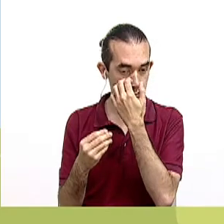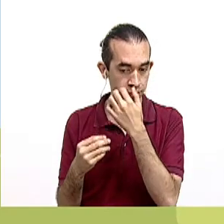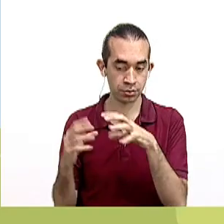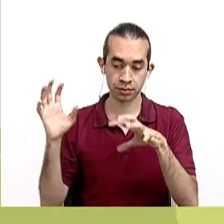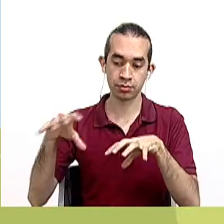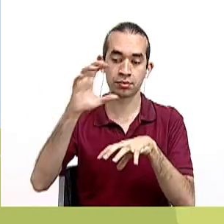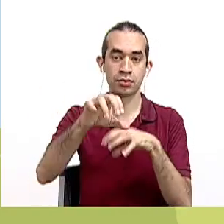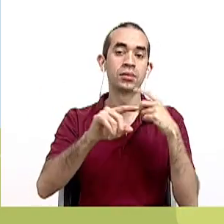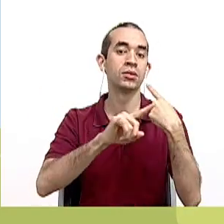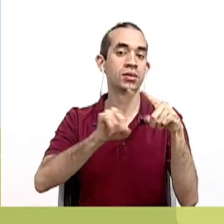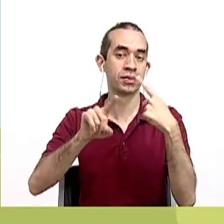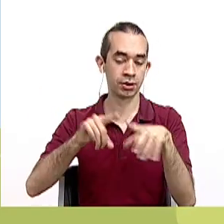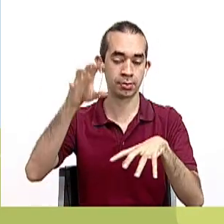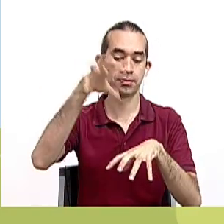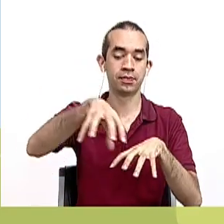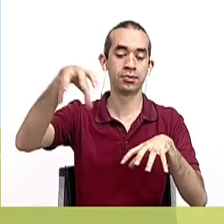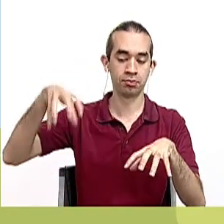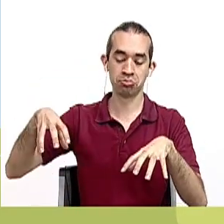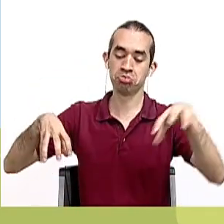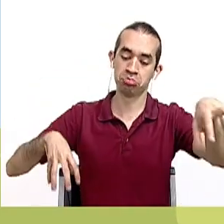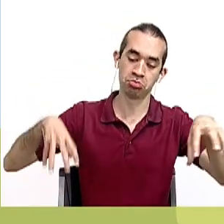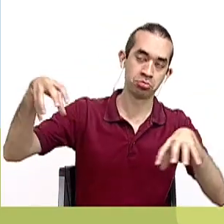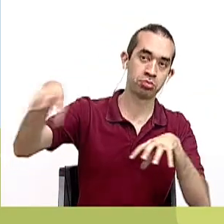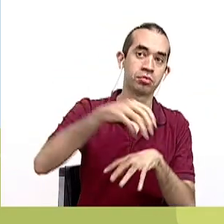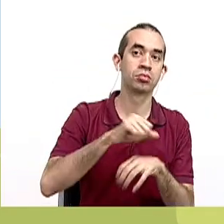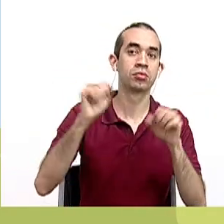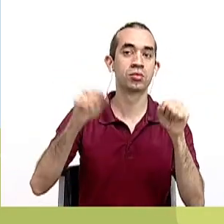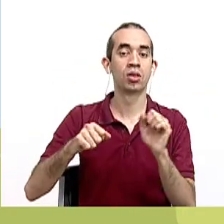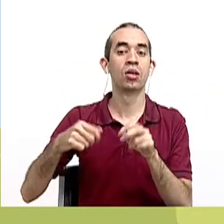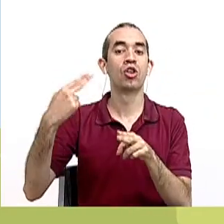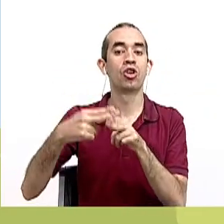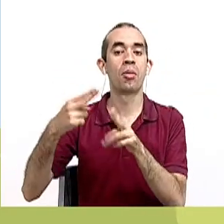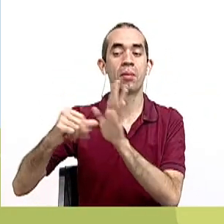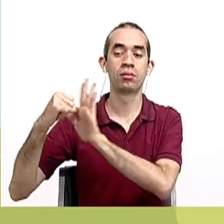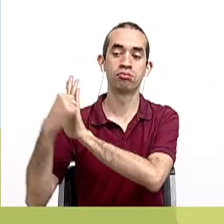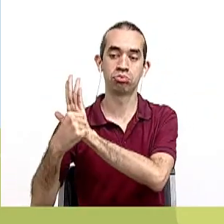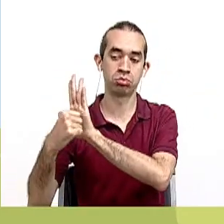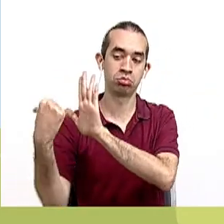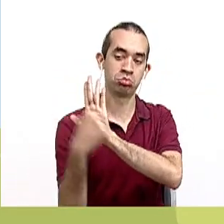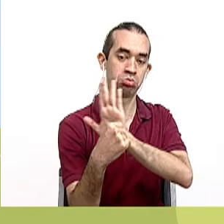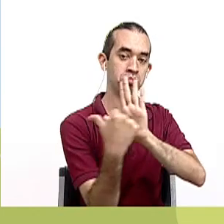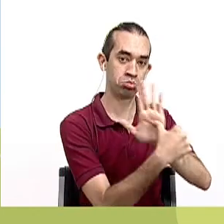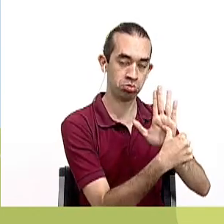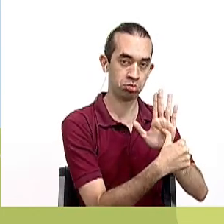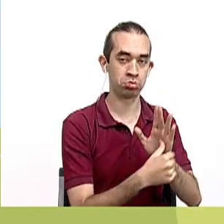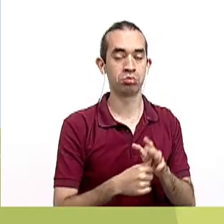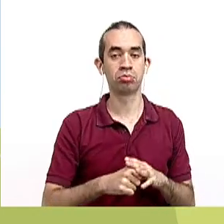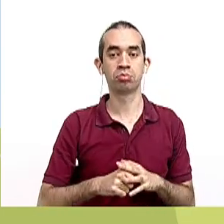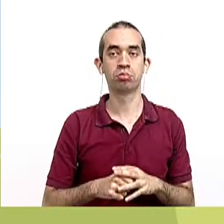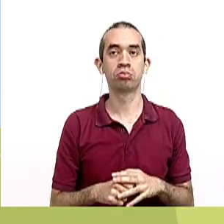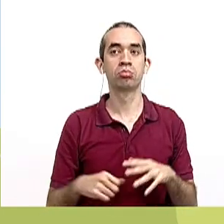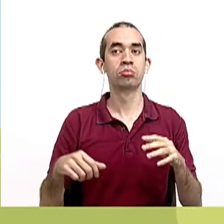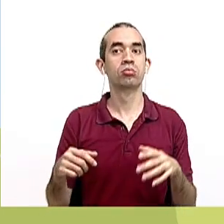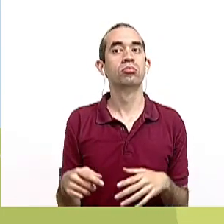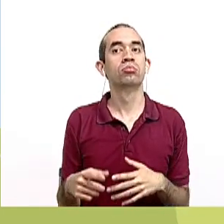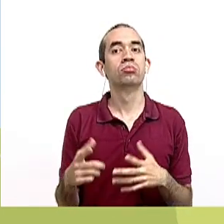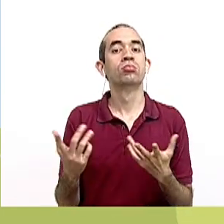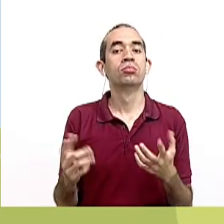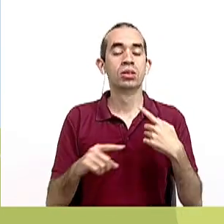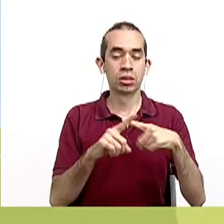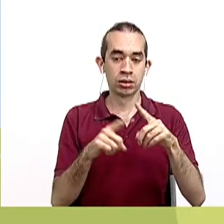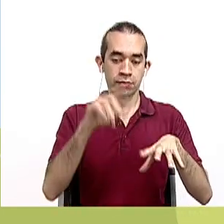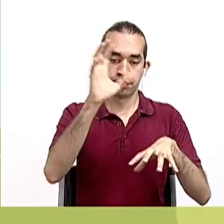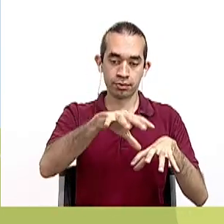in different positions, okay? If you want, you can write the name of the places with a tape, and you have to put in